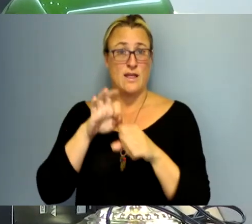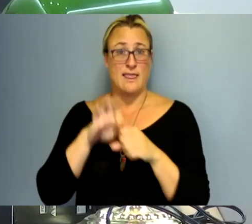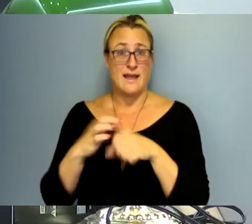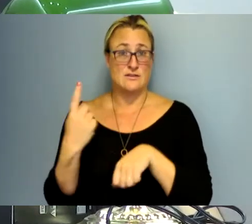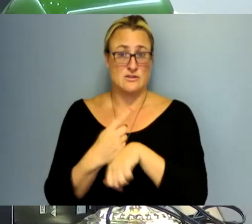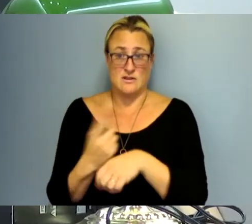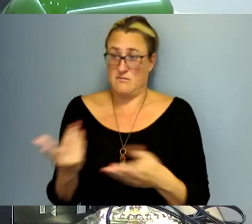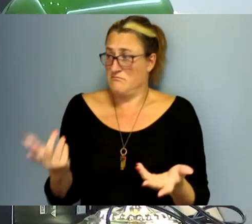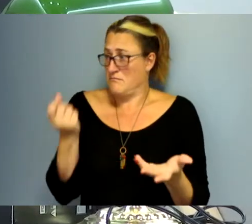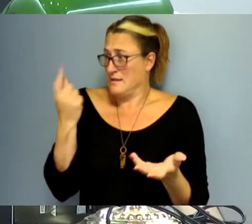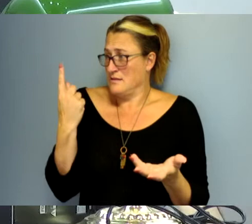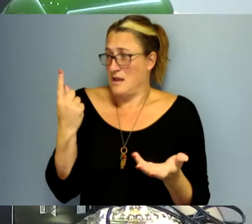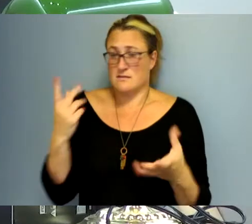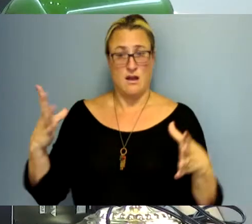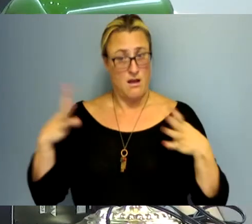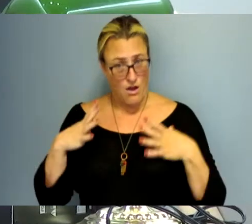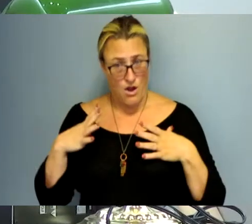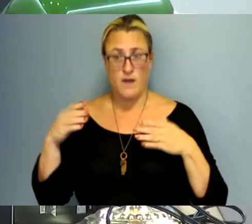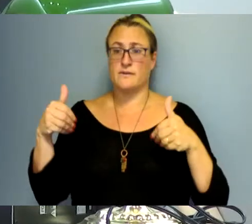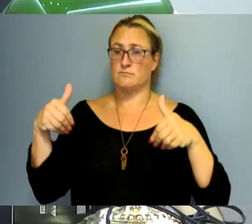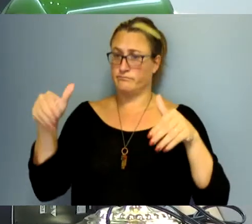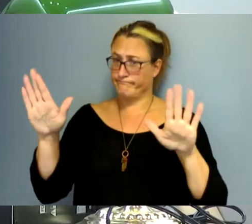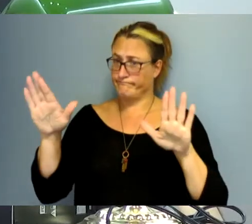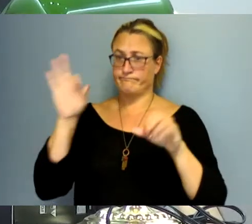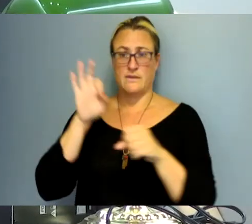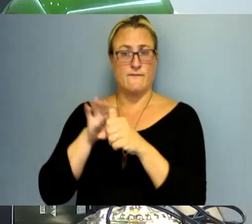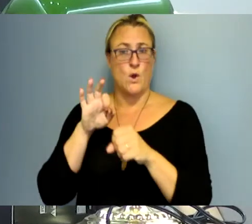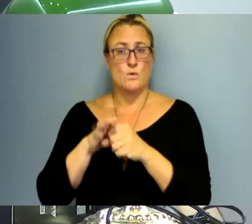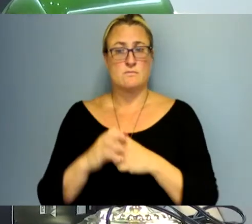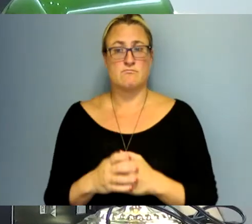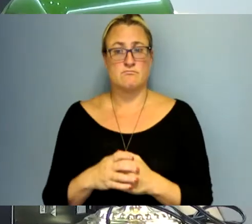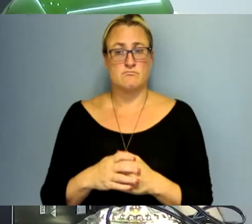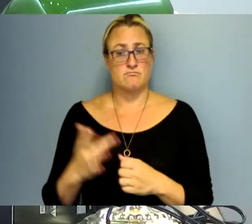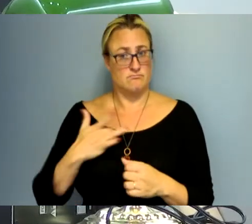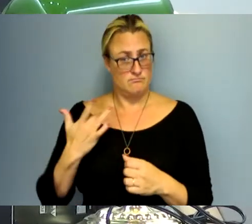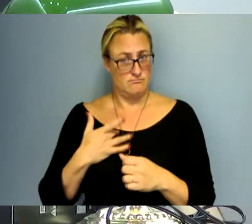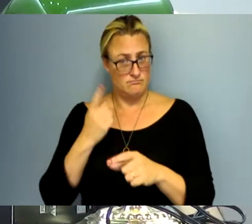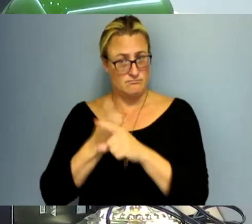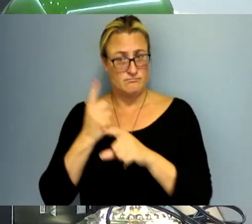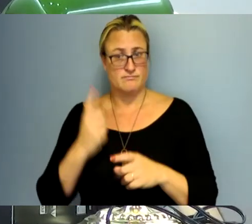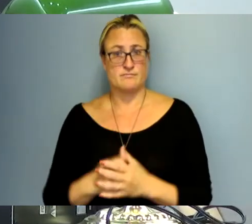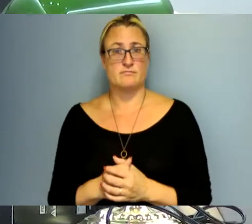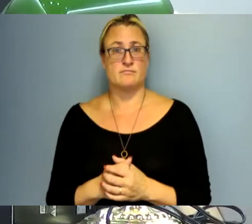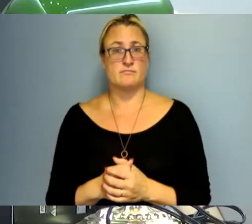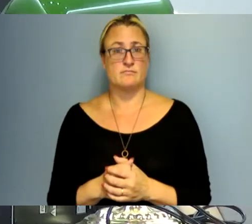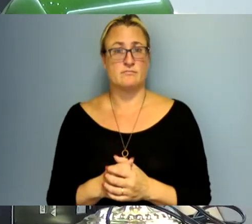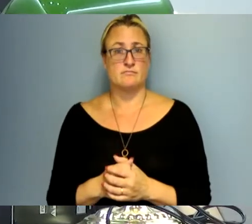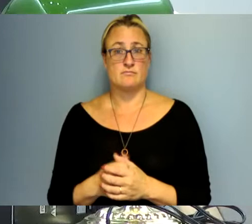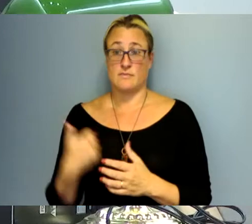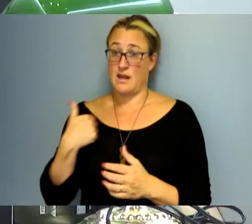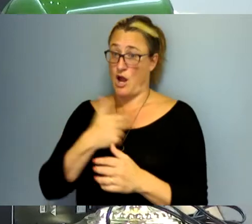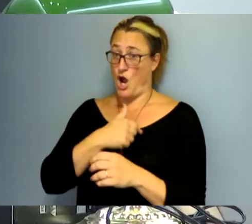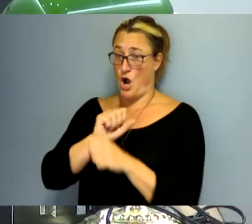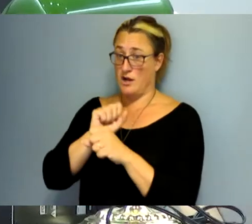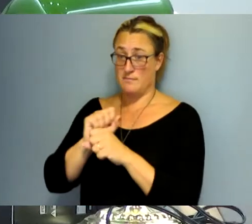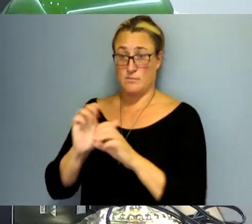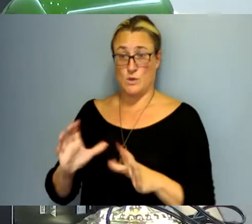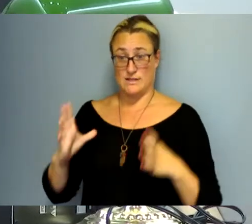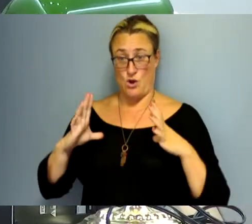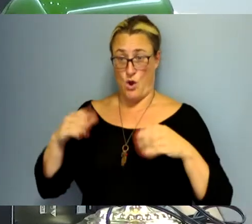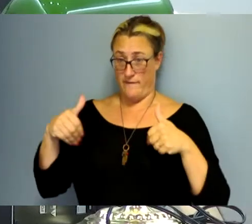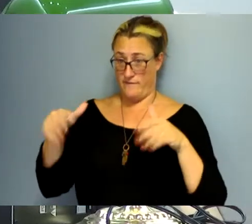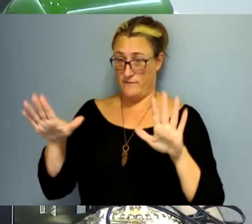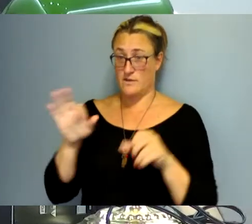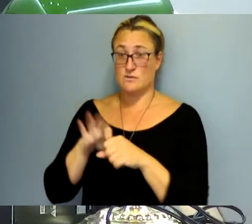sense. I think the country should have off. Everybody should have off for Election Day. Certainly we give our employees off for Election Day. So